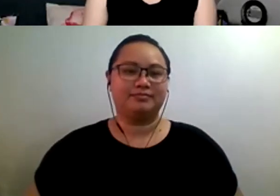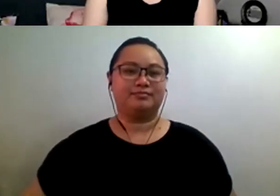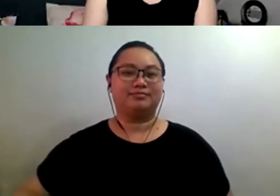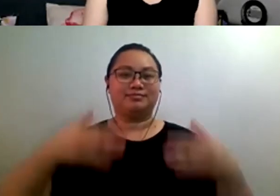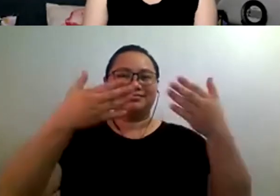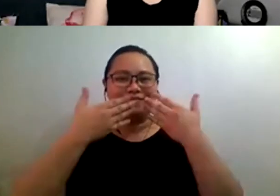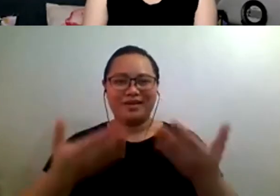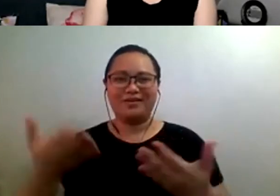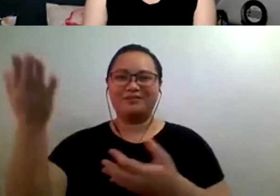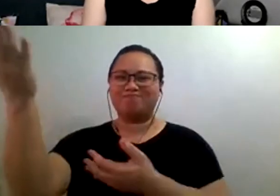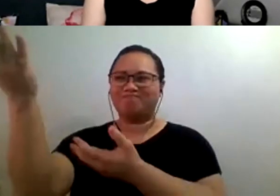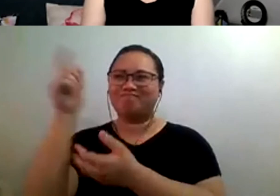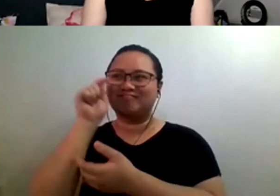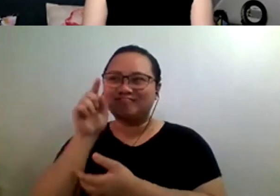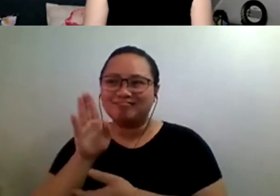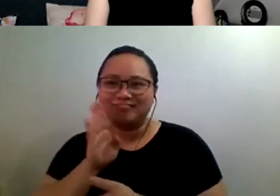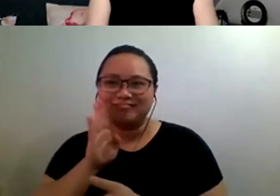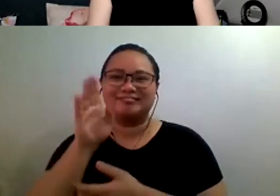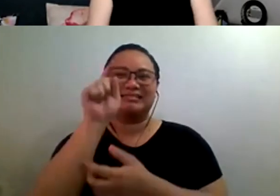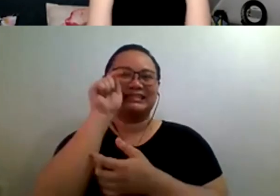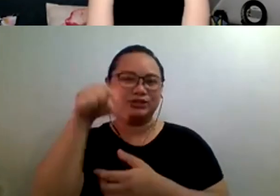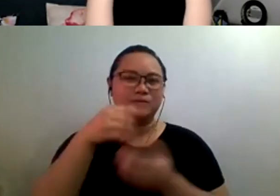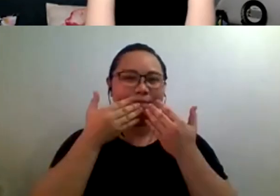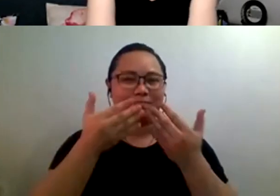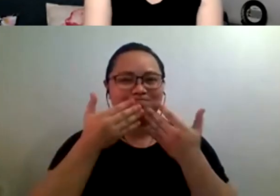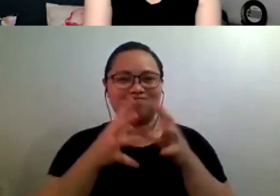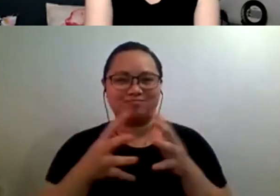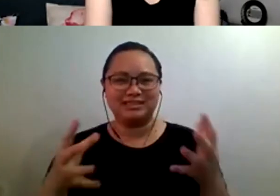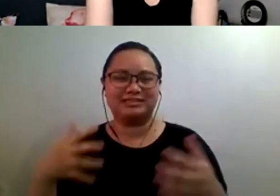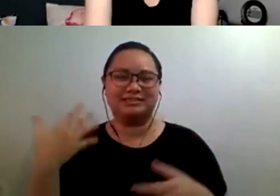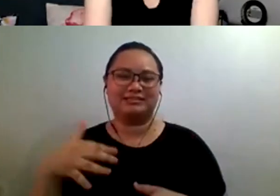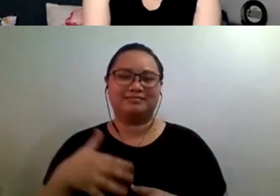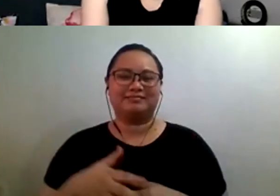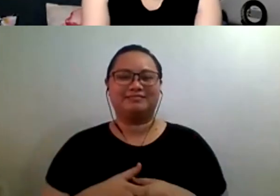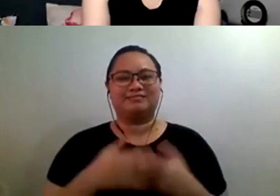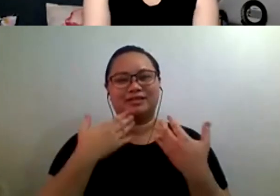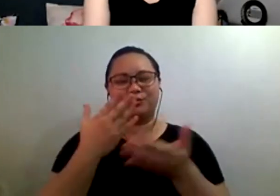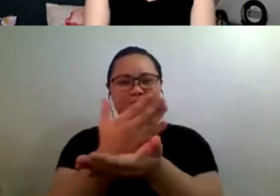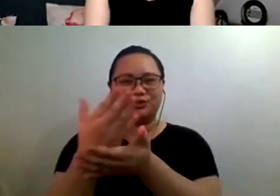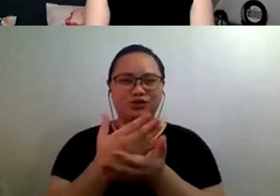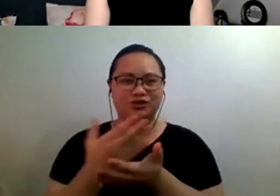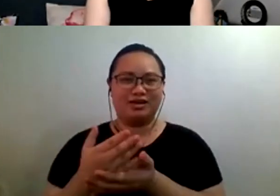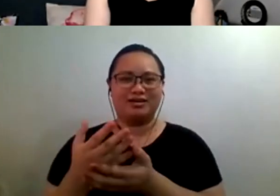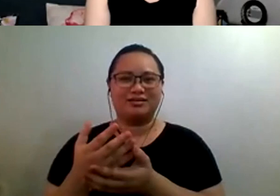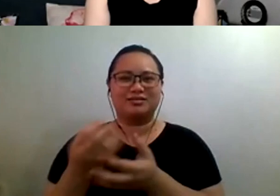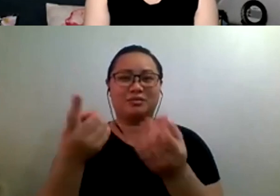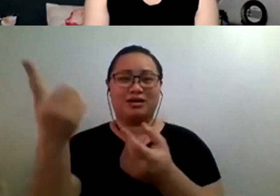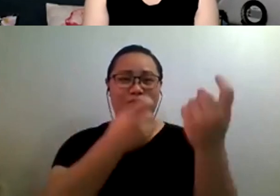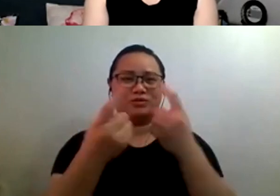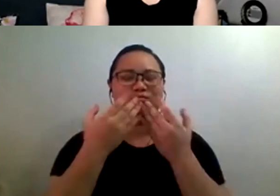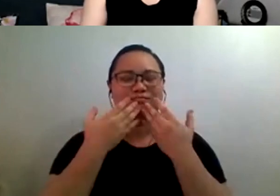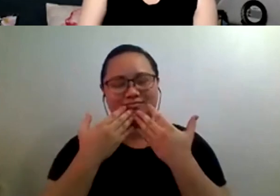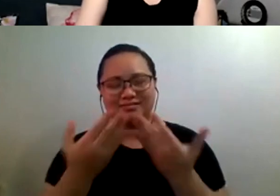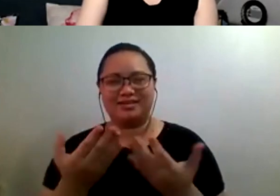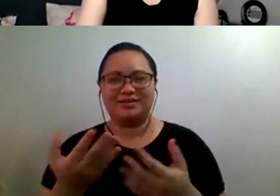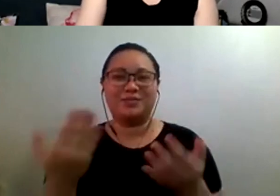Teacher Therese and Sir TQ. Maraming salamat sa pag-share ninyo. Sa mga nagtanong, thank you. Once again, sorry sa